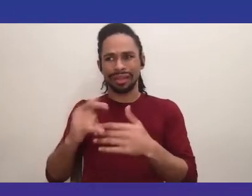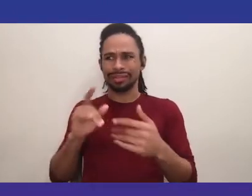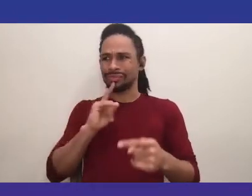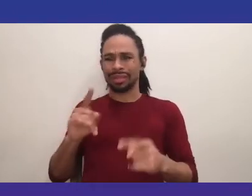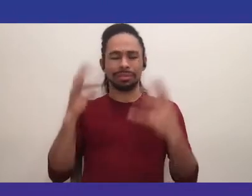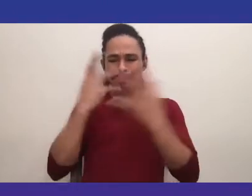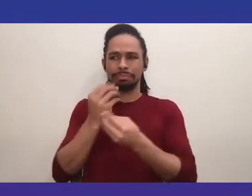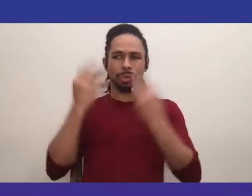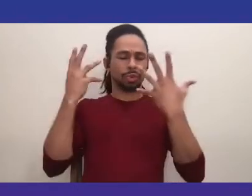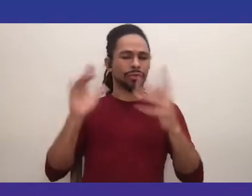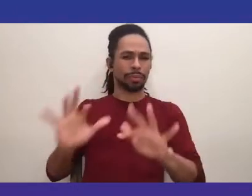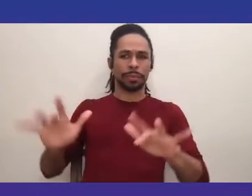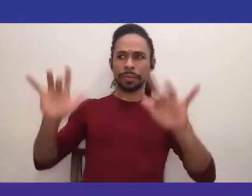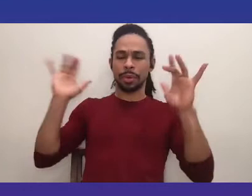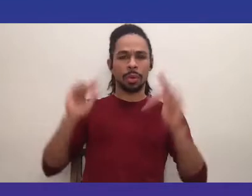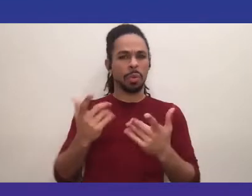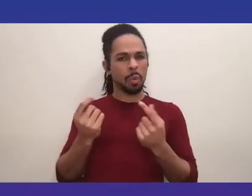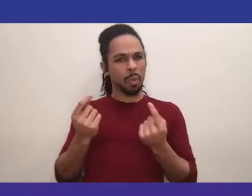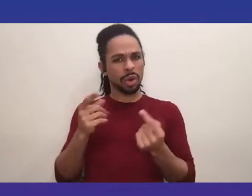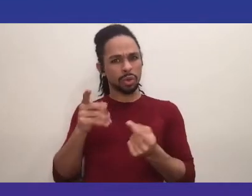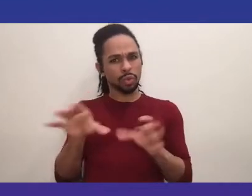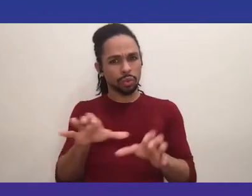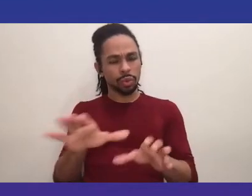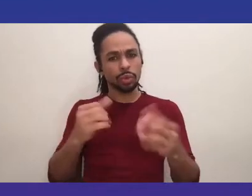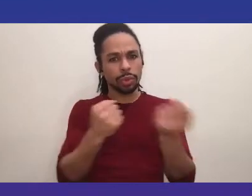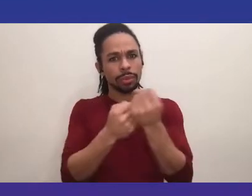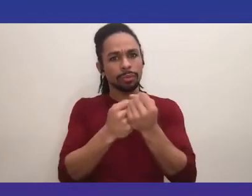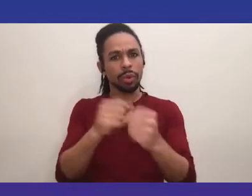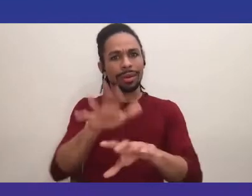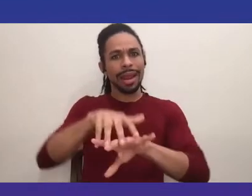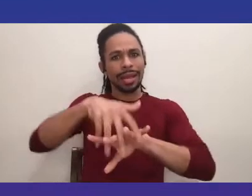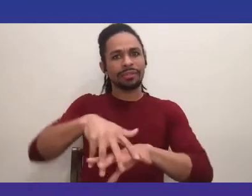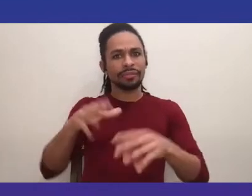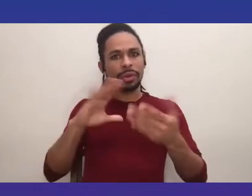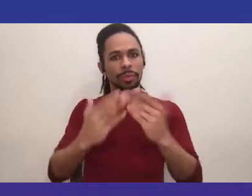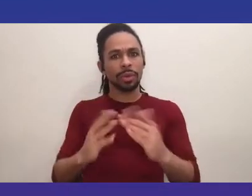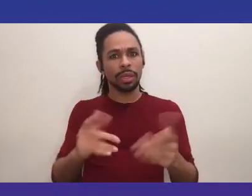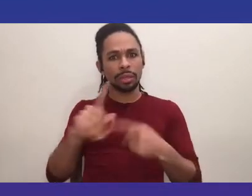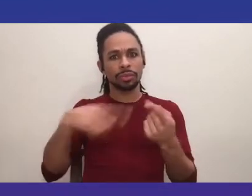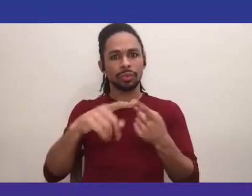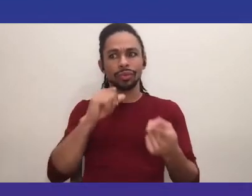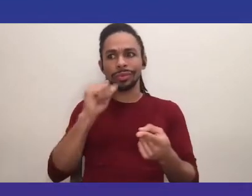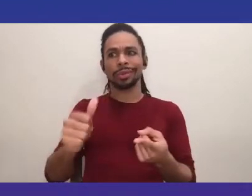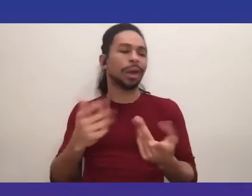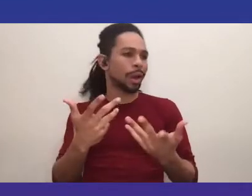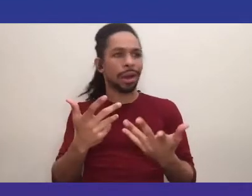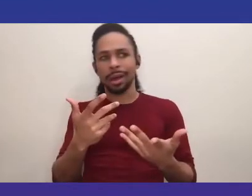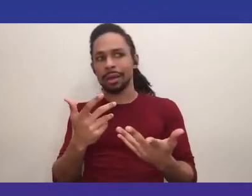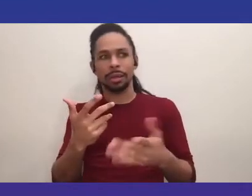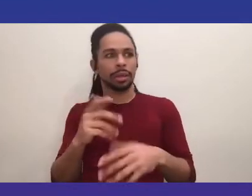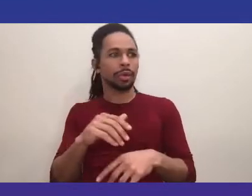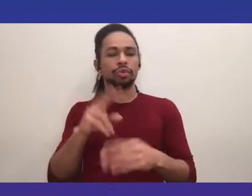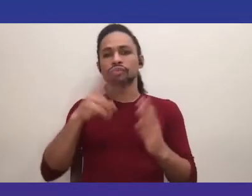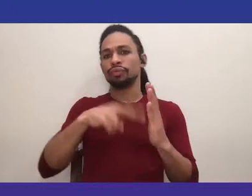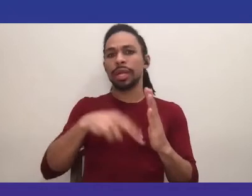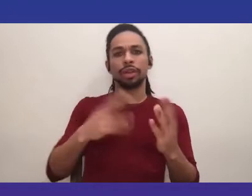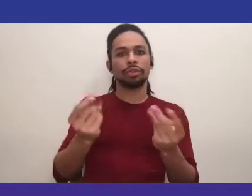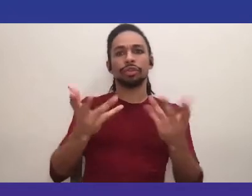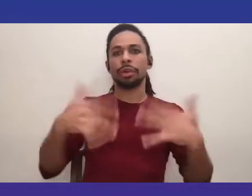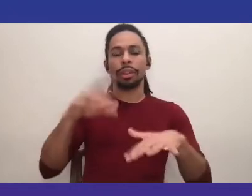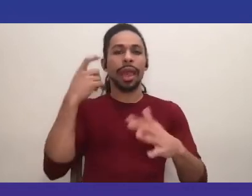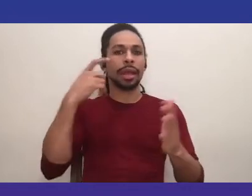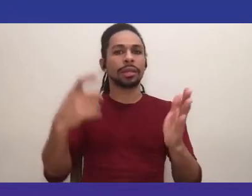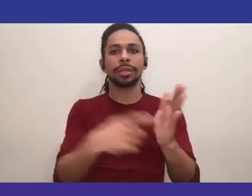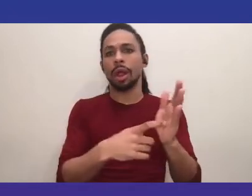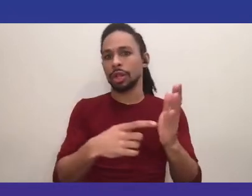know, what are people doing to support actual Native communities when they're not reading their land acknowledgement statement for your performance series?